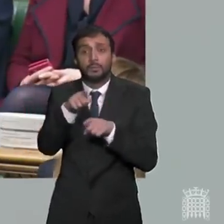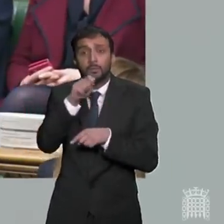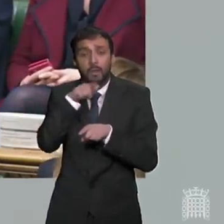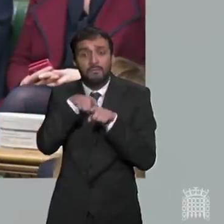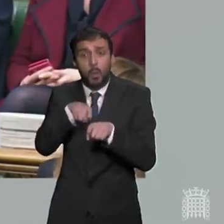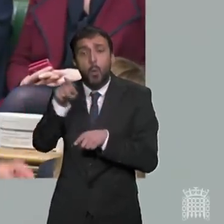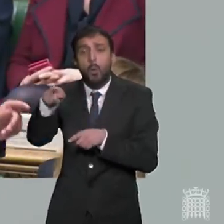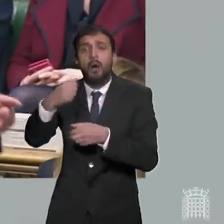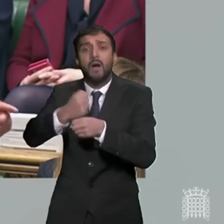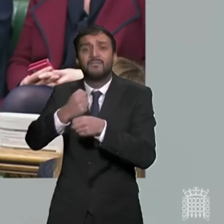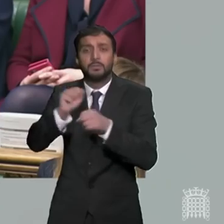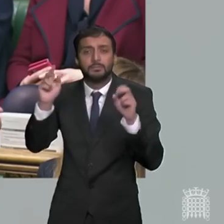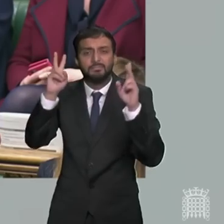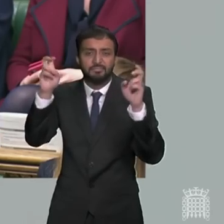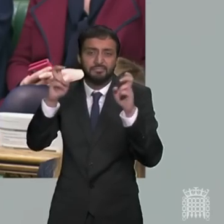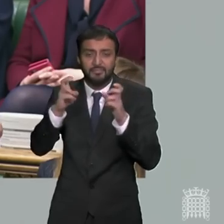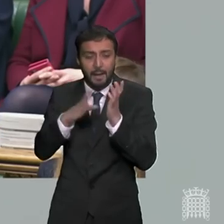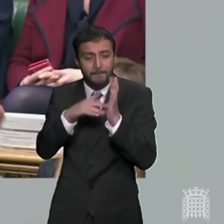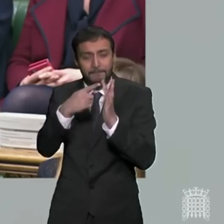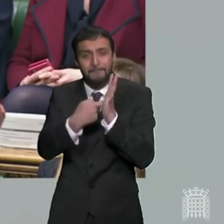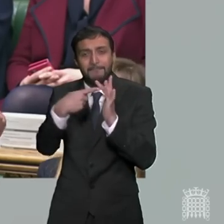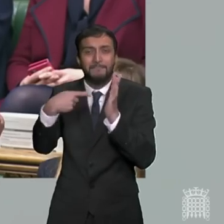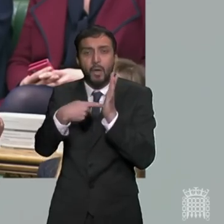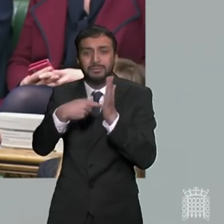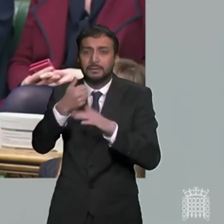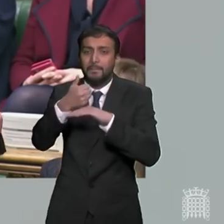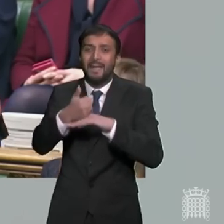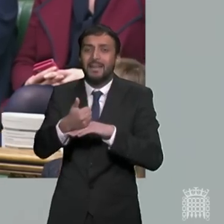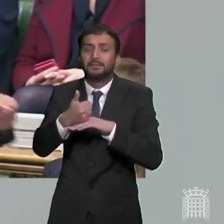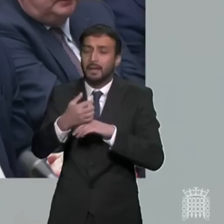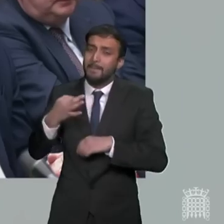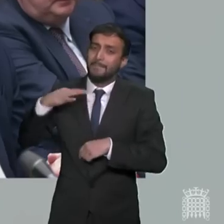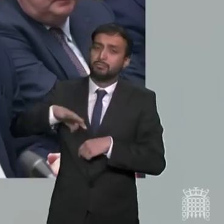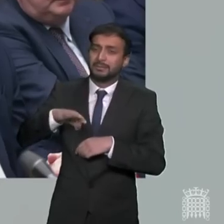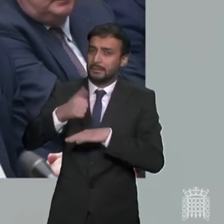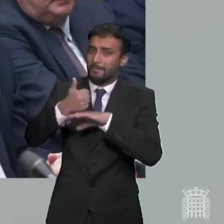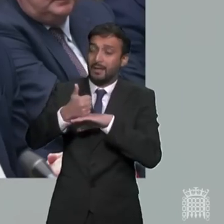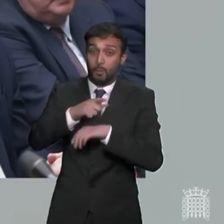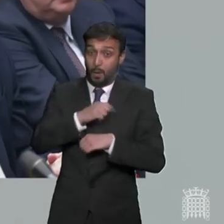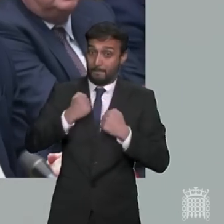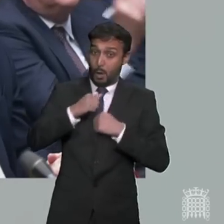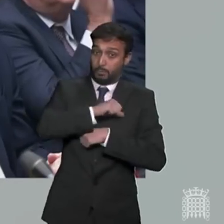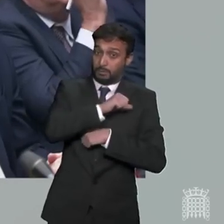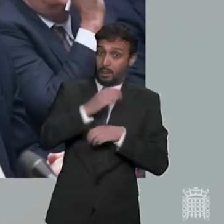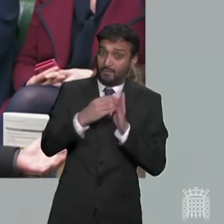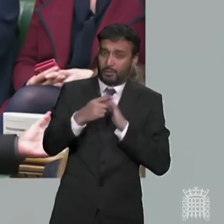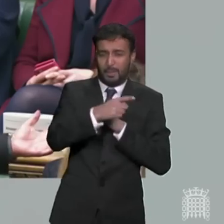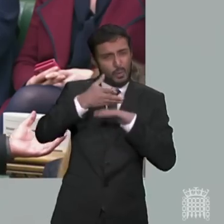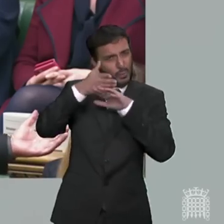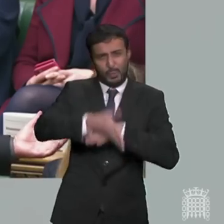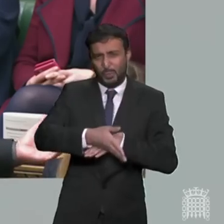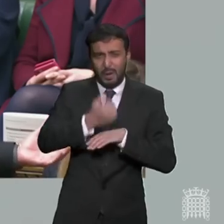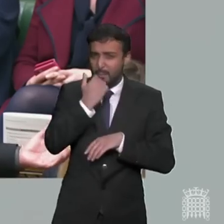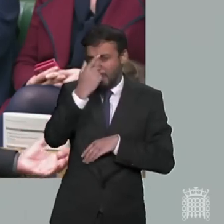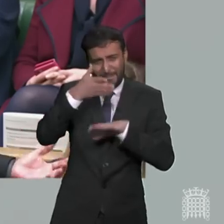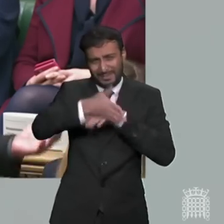of government? Because my hospital in Medway serves 500,000 people and is the busiest hospital, A&E, in Kent. We have some of the